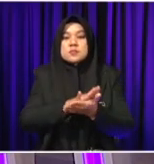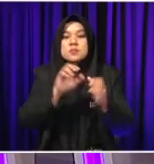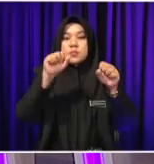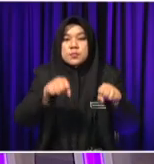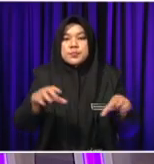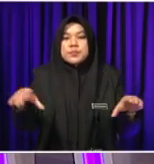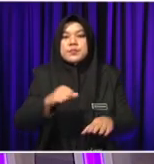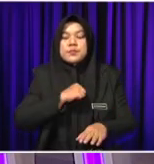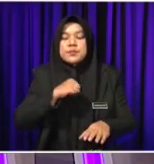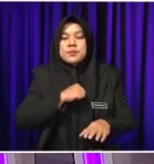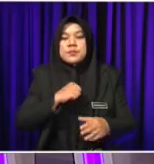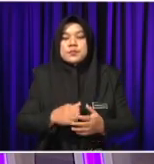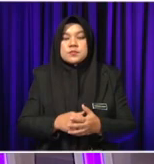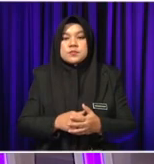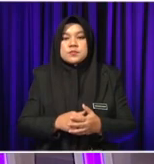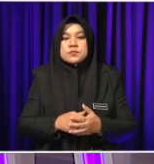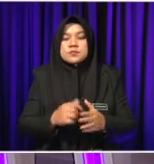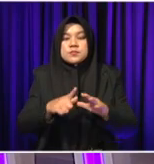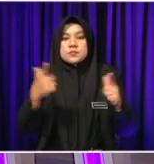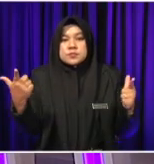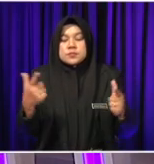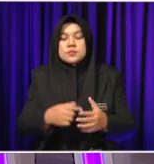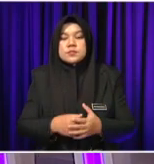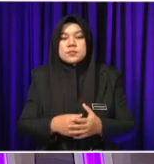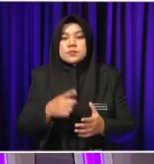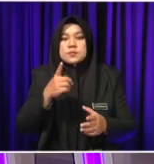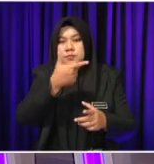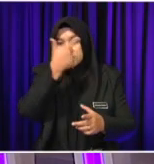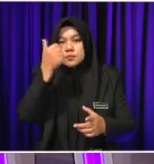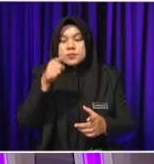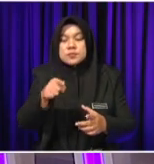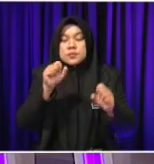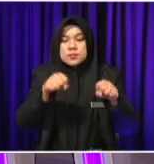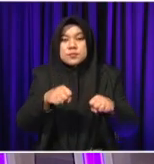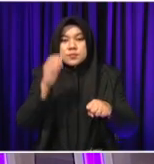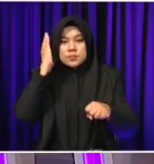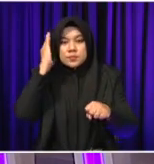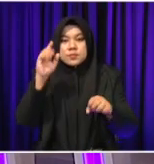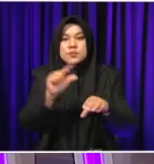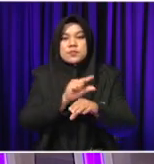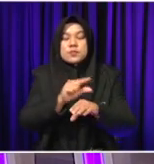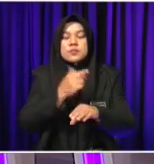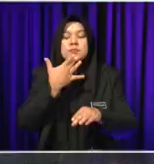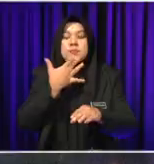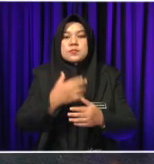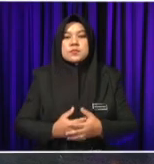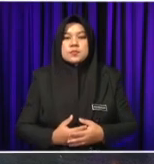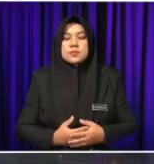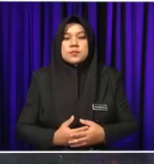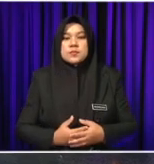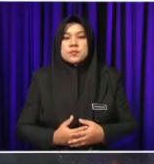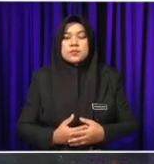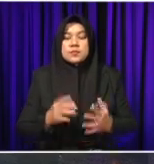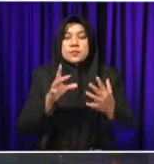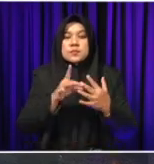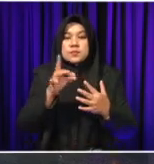be other languages besides English right. because you know how to interpret better. And the choice of songs you